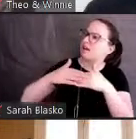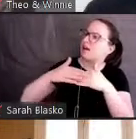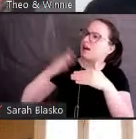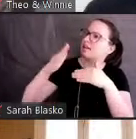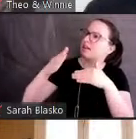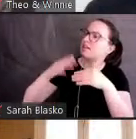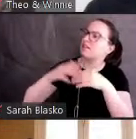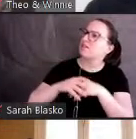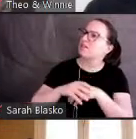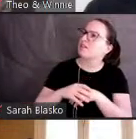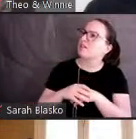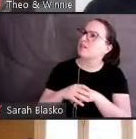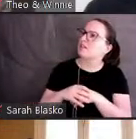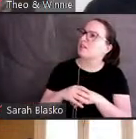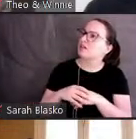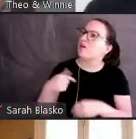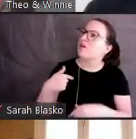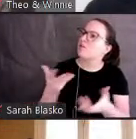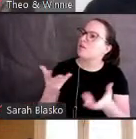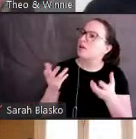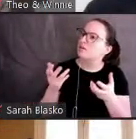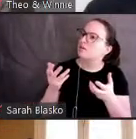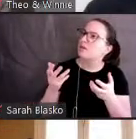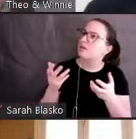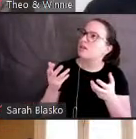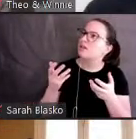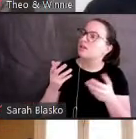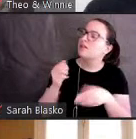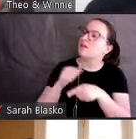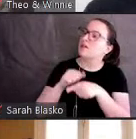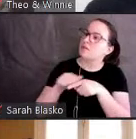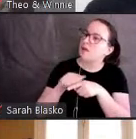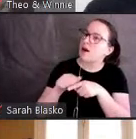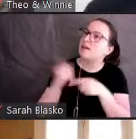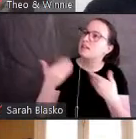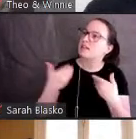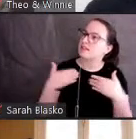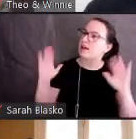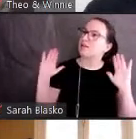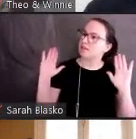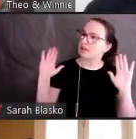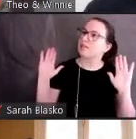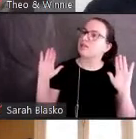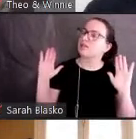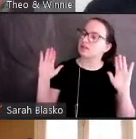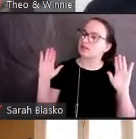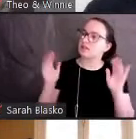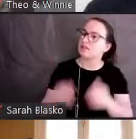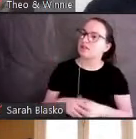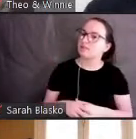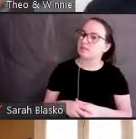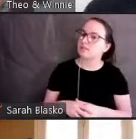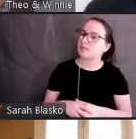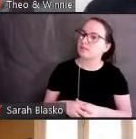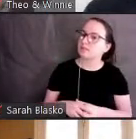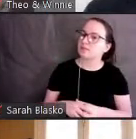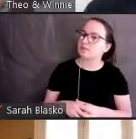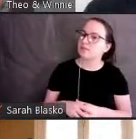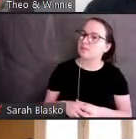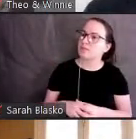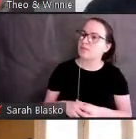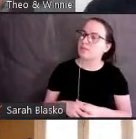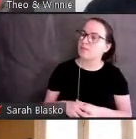that we practice sacrifice. So God, I pray that we can get in the spirit, Father,